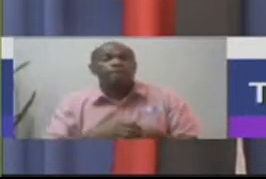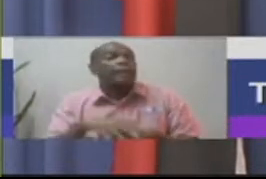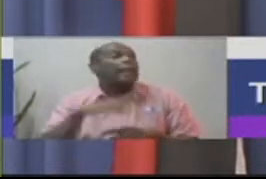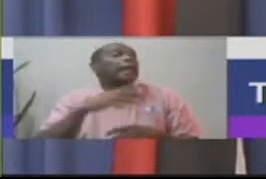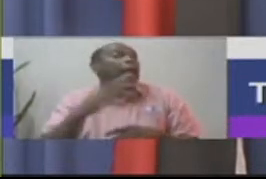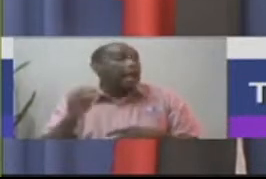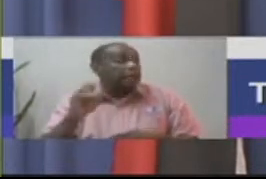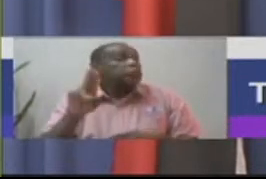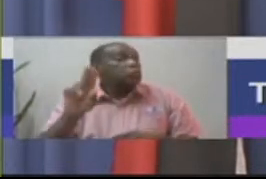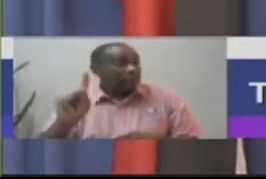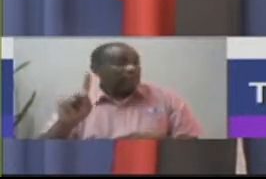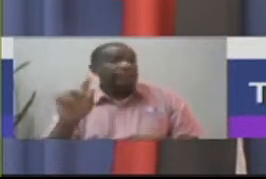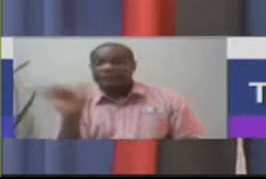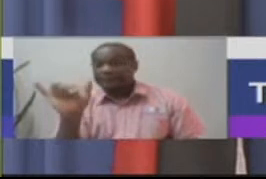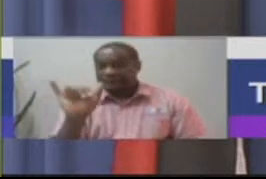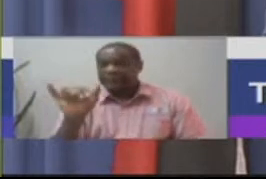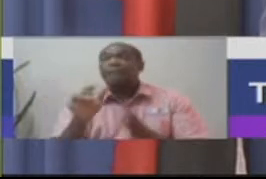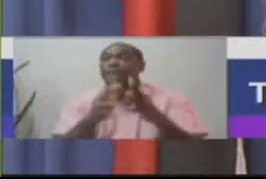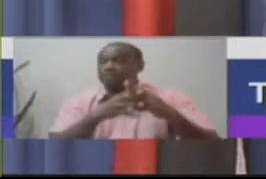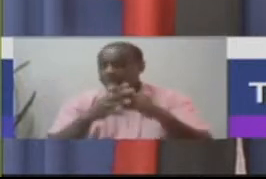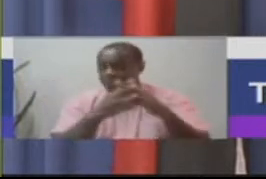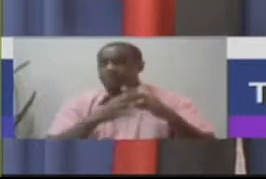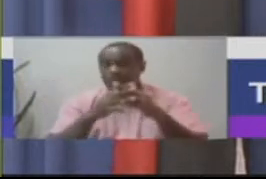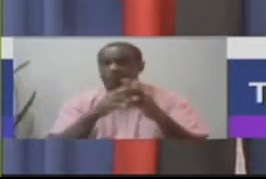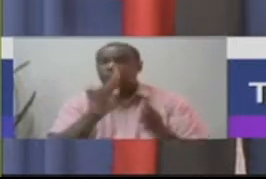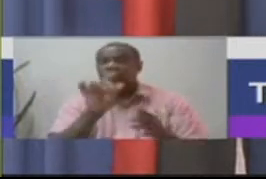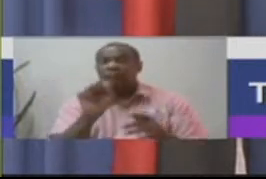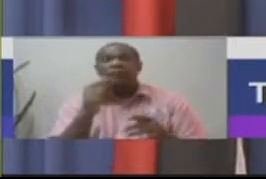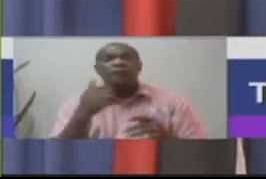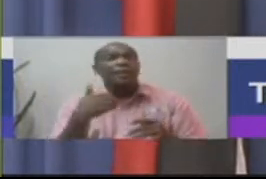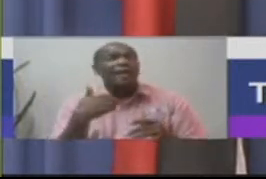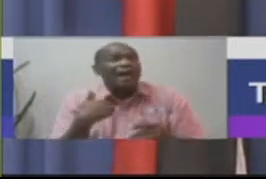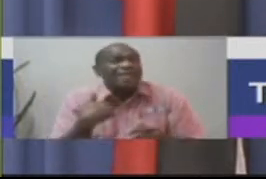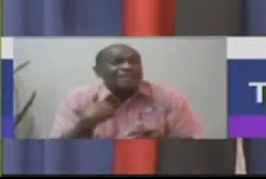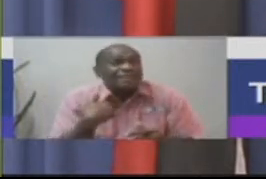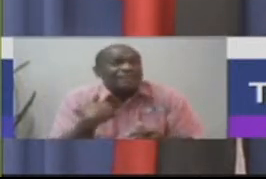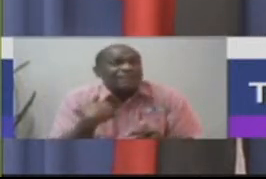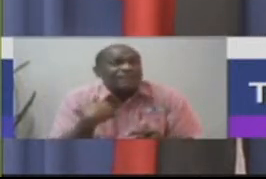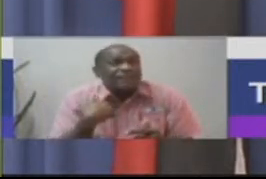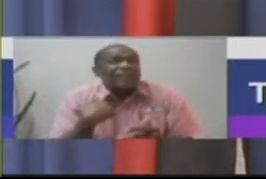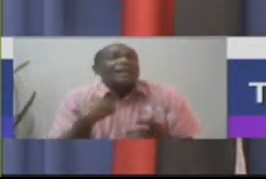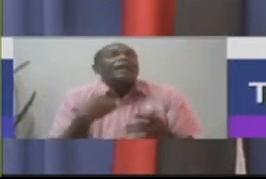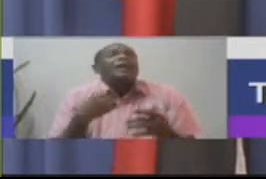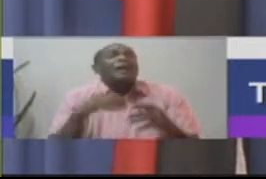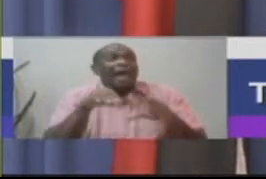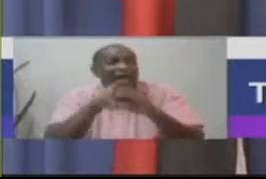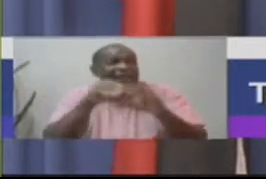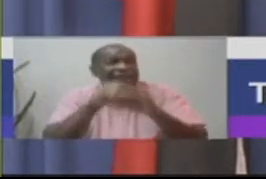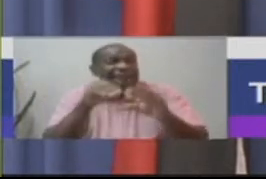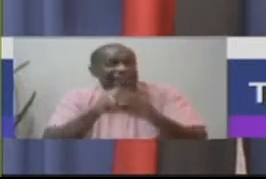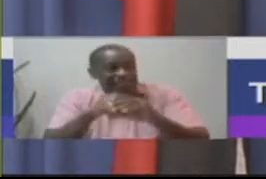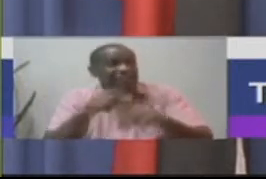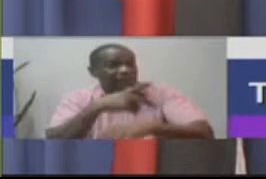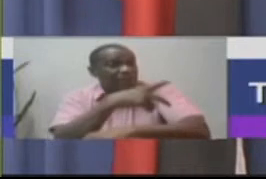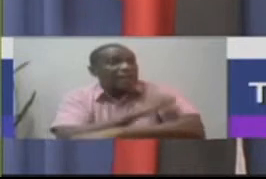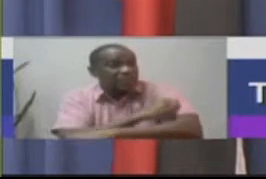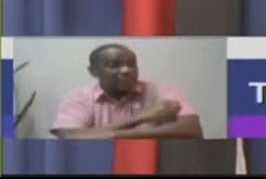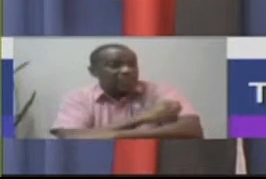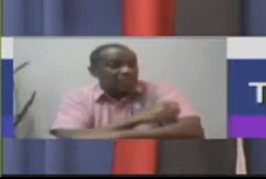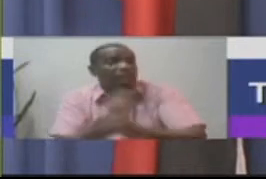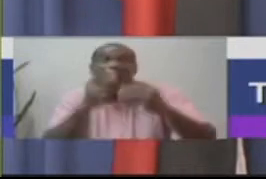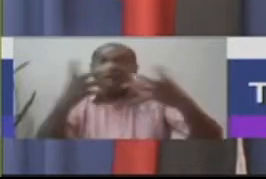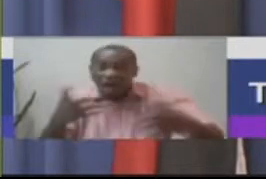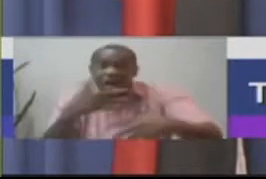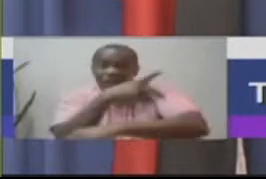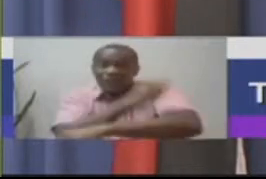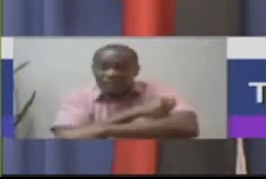the United States, which has had access to an unlimited supply of vaccines. And they also do have a